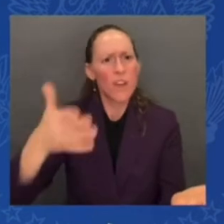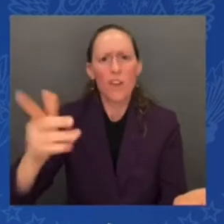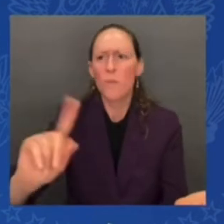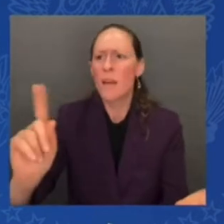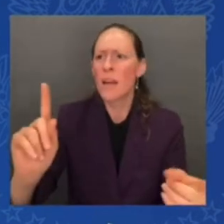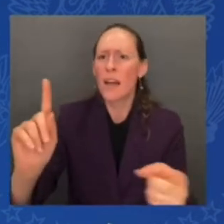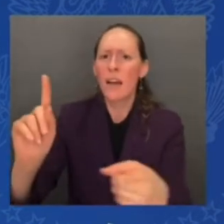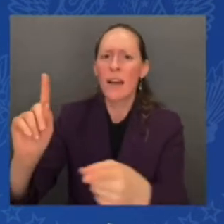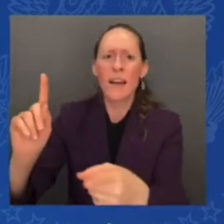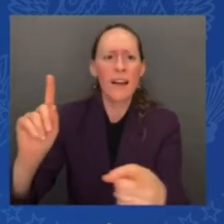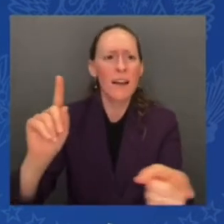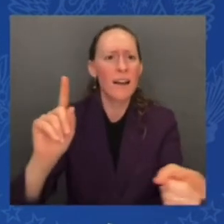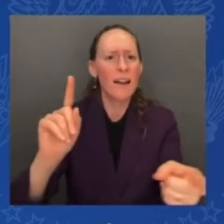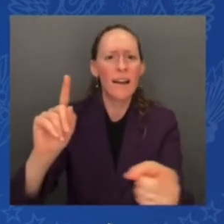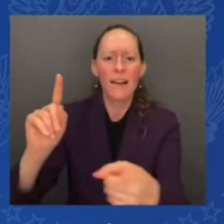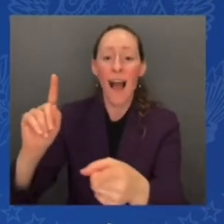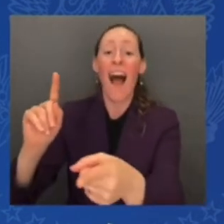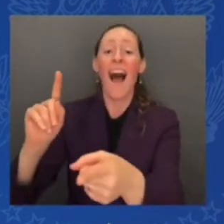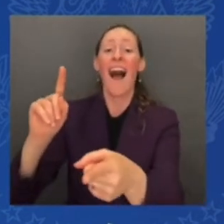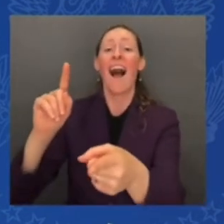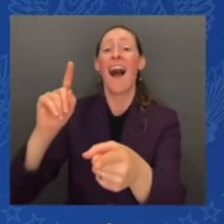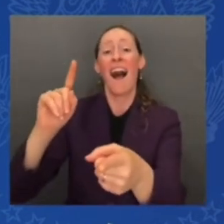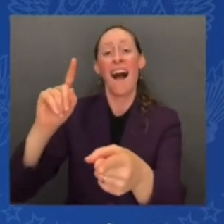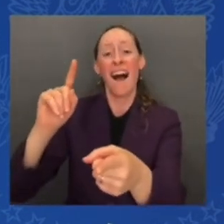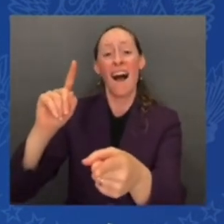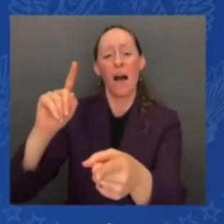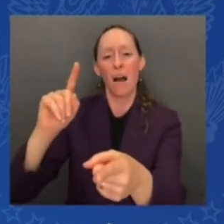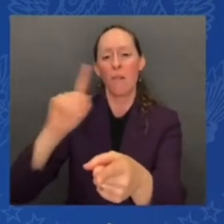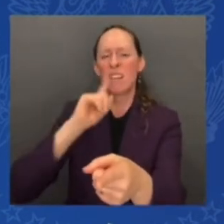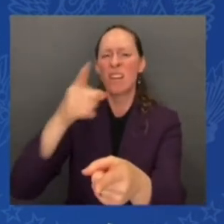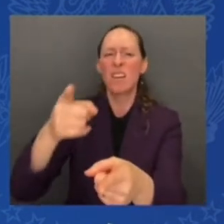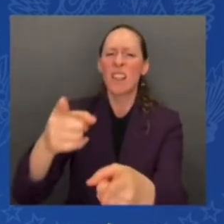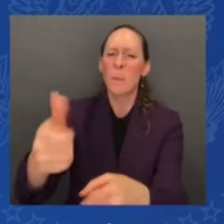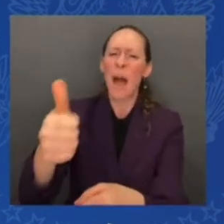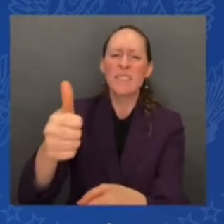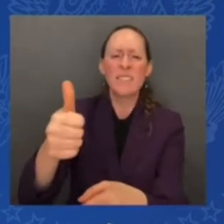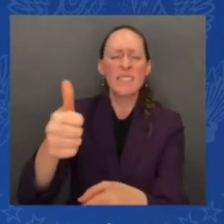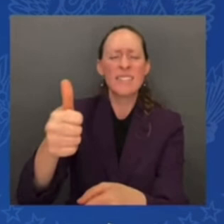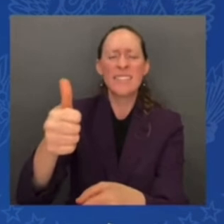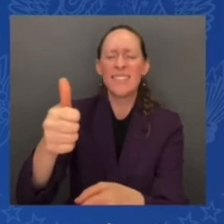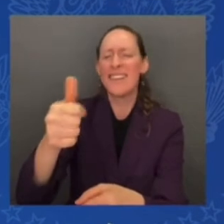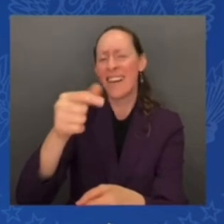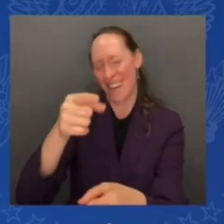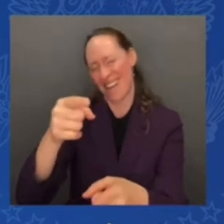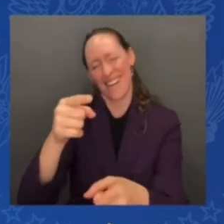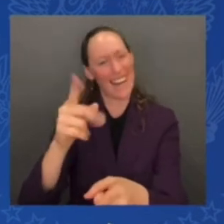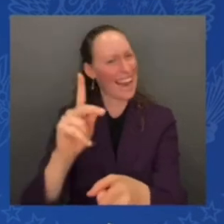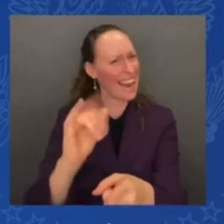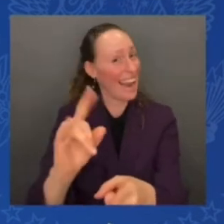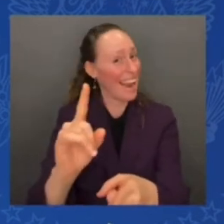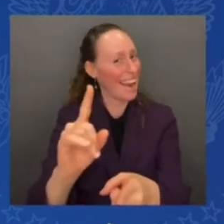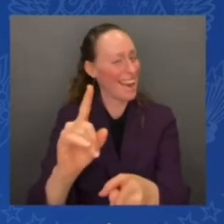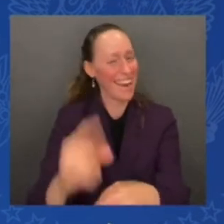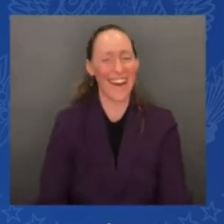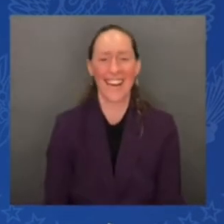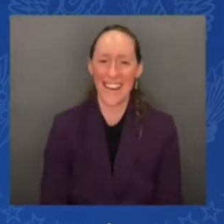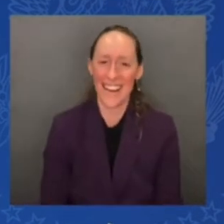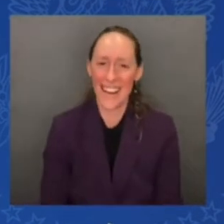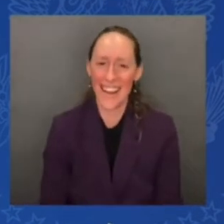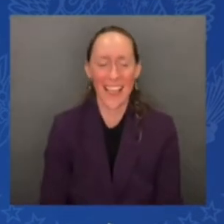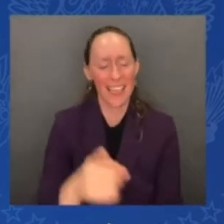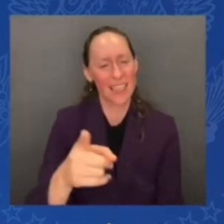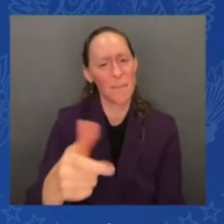You're the very best, kid. You're the best. No, no, no, no. That's a fact. You're the best. I love you. Thank you. Thank